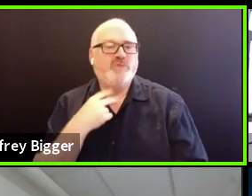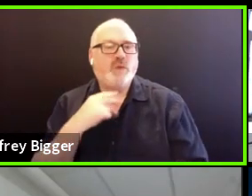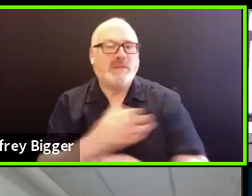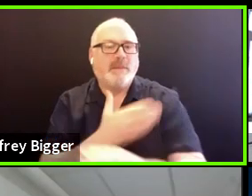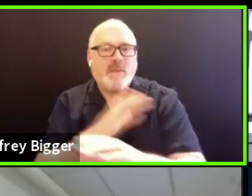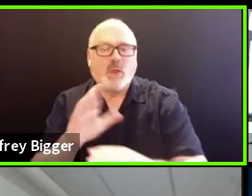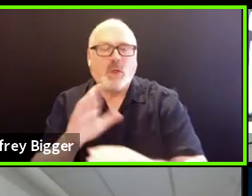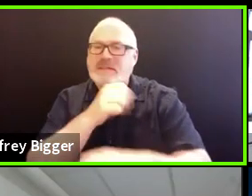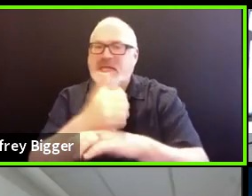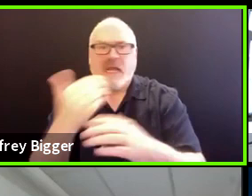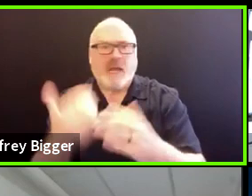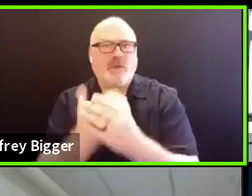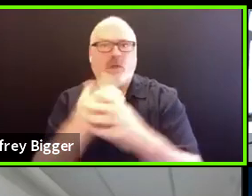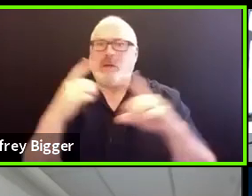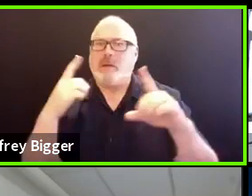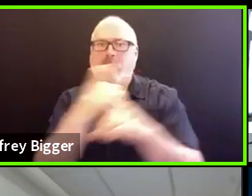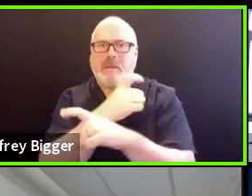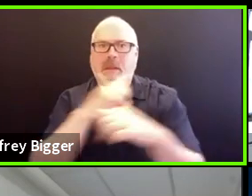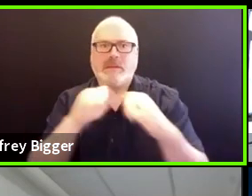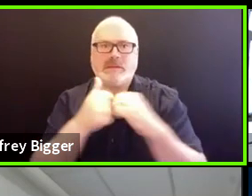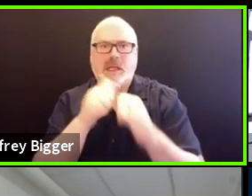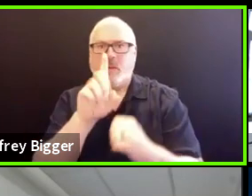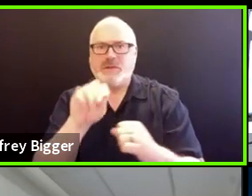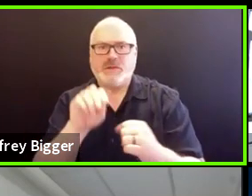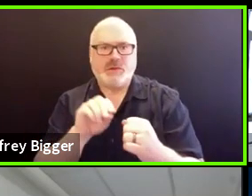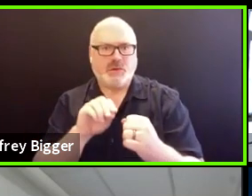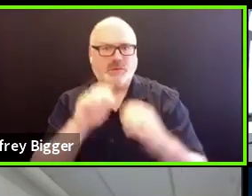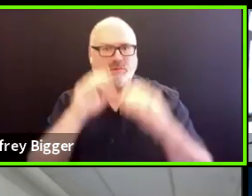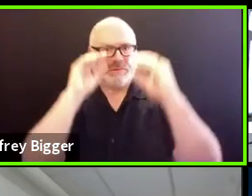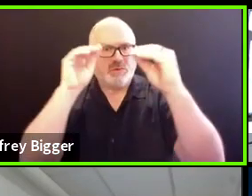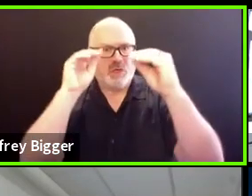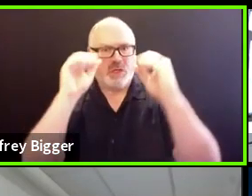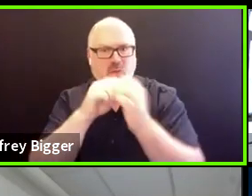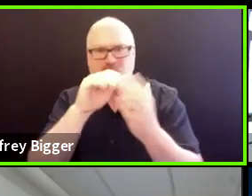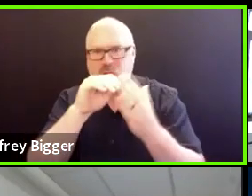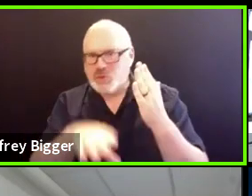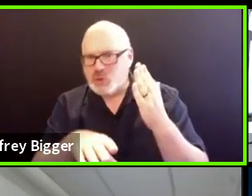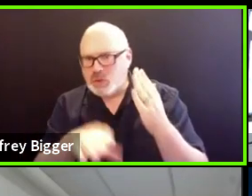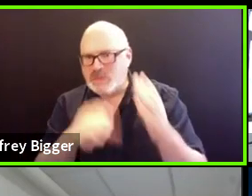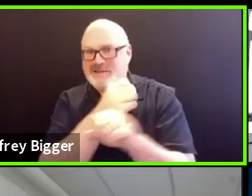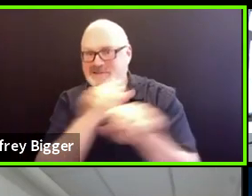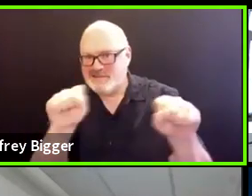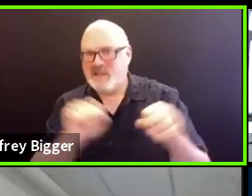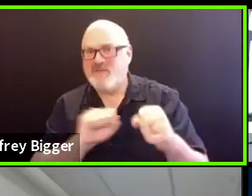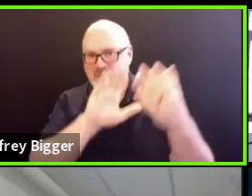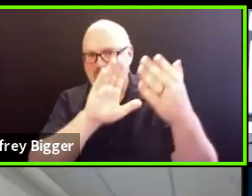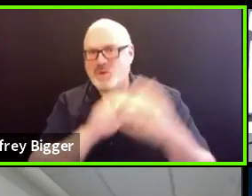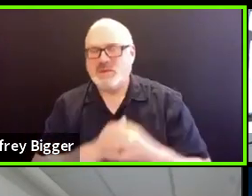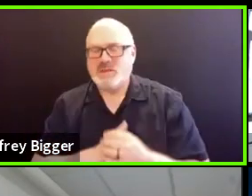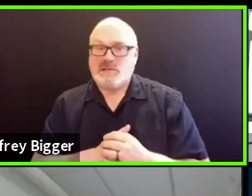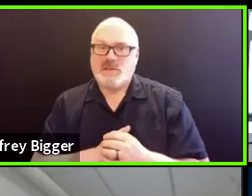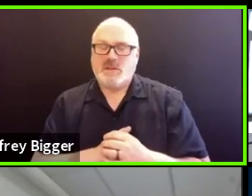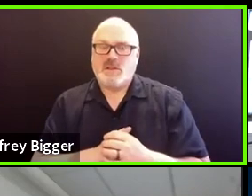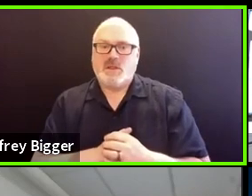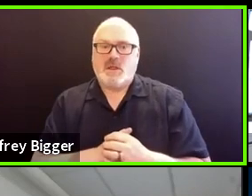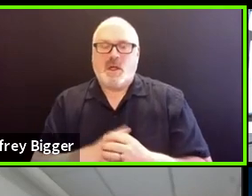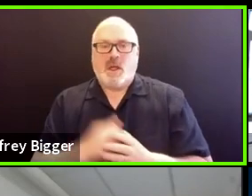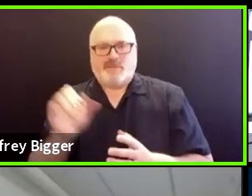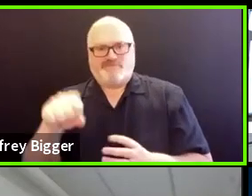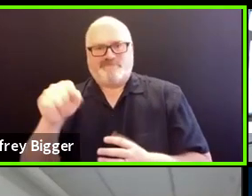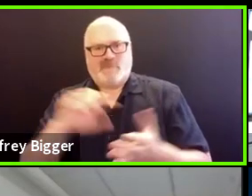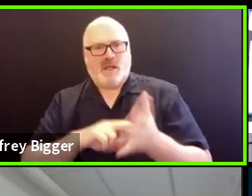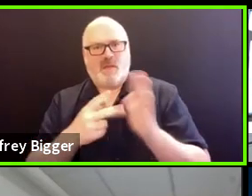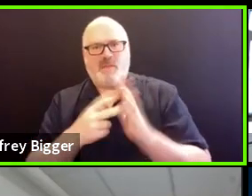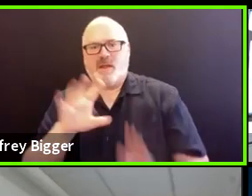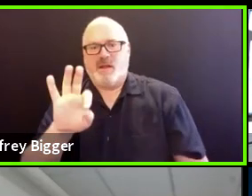set of other complexities in how we deliver instruction to those students in a safe manner. Yeah, I mean, the flow,